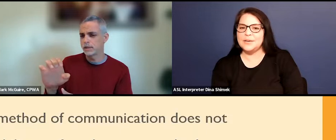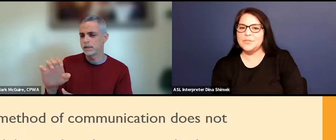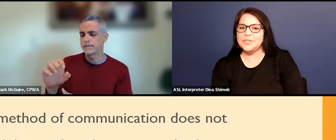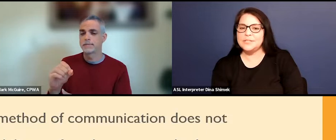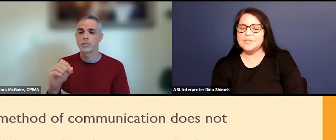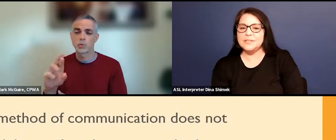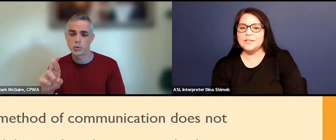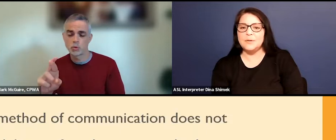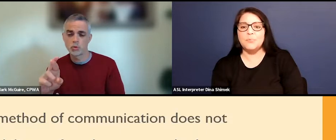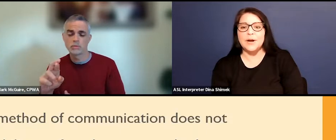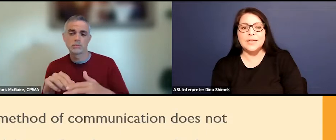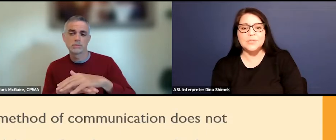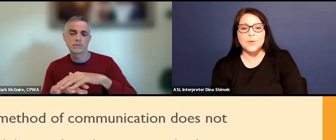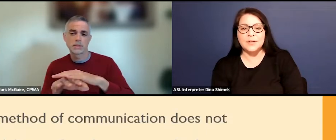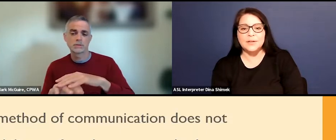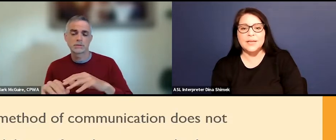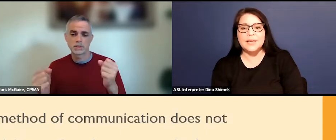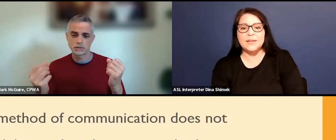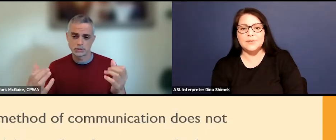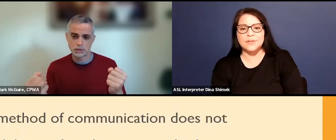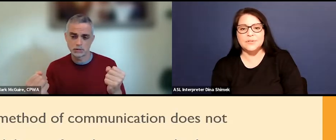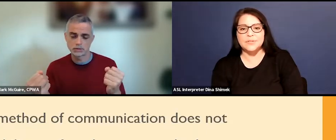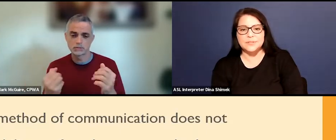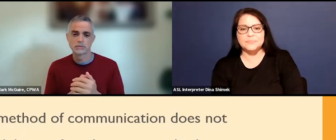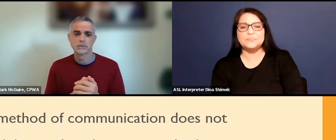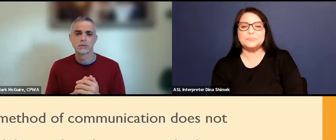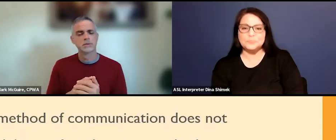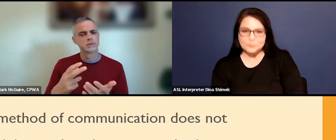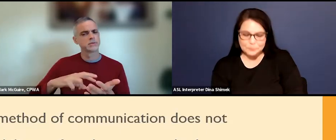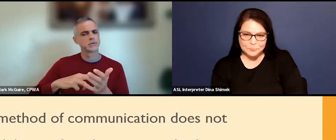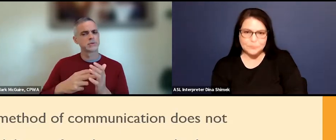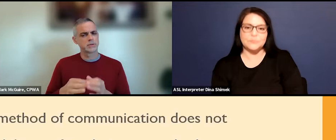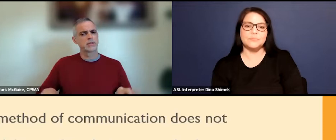tactile languages, Braille as well, either of those.